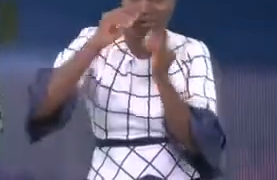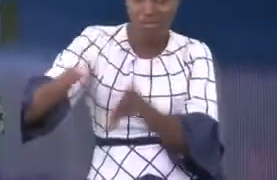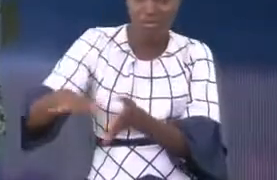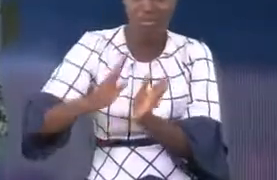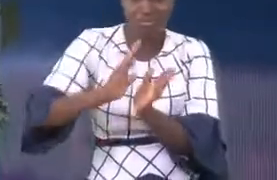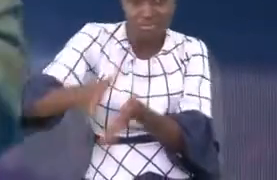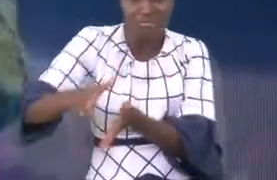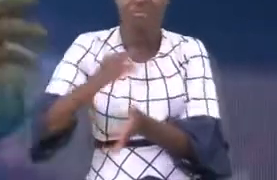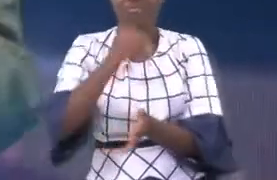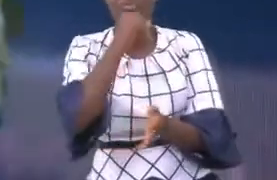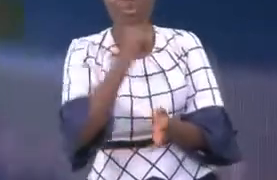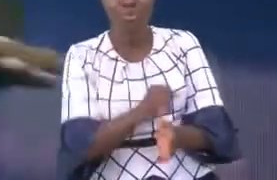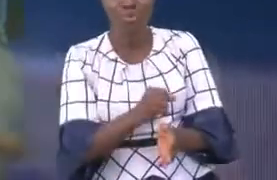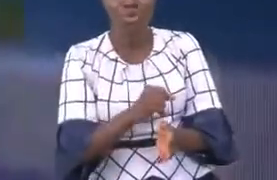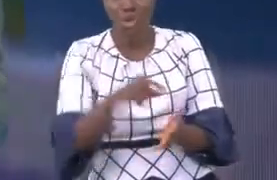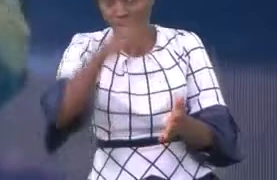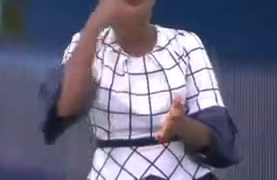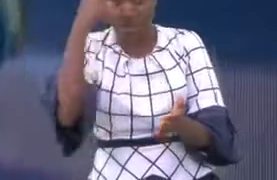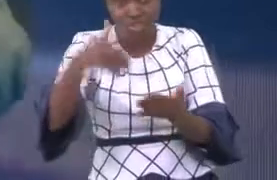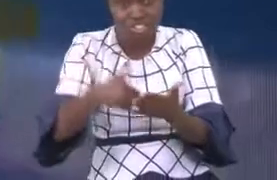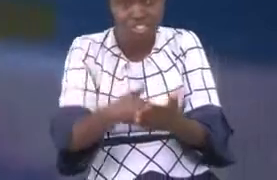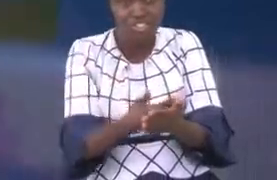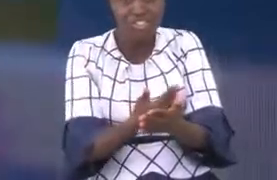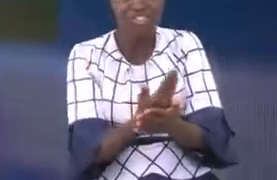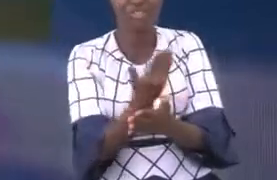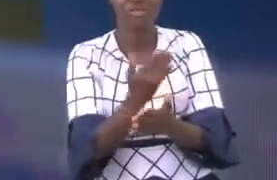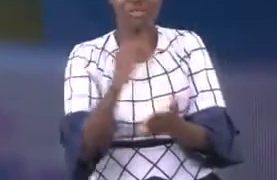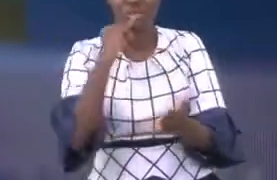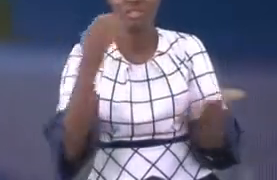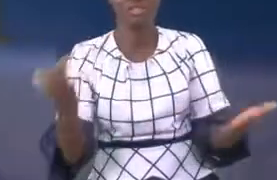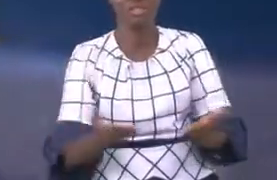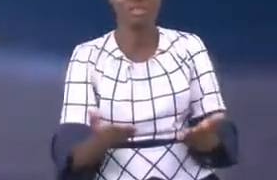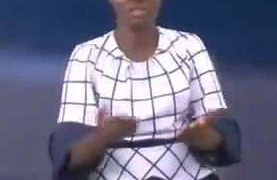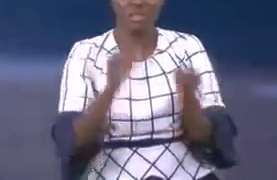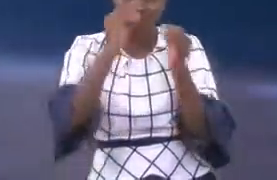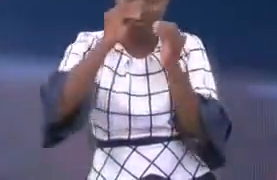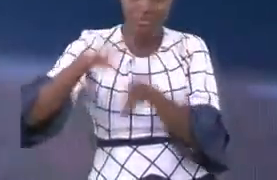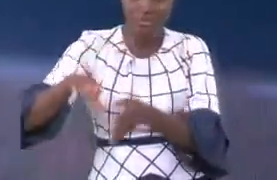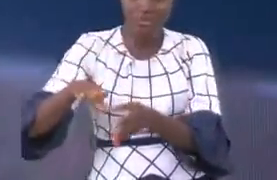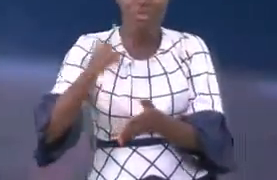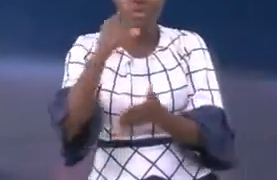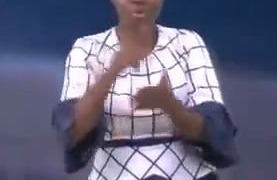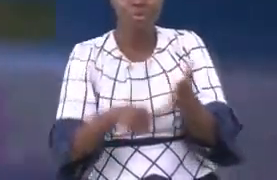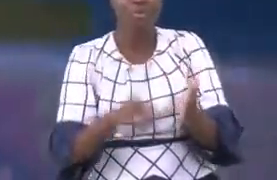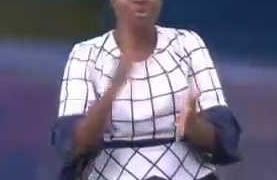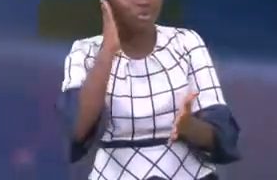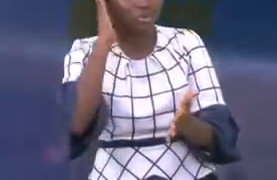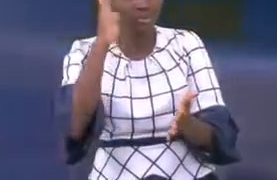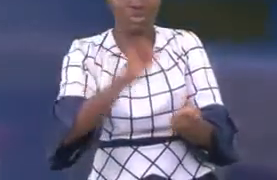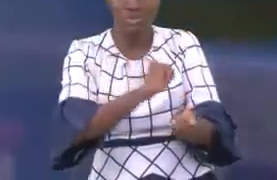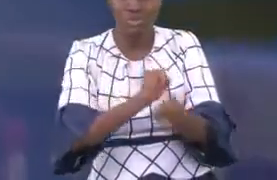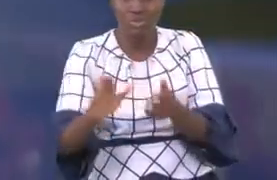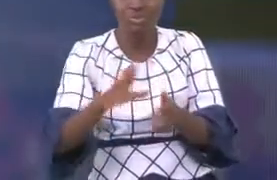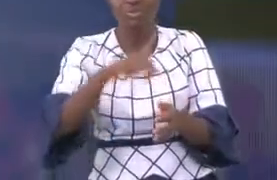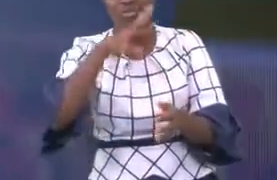will destroy you. Forsake what will defile you. Let the wicked forsake his way, and the unrighteous